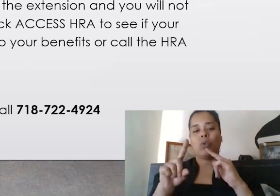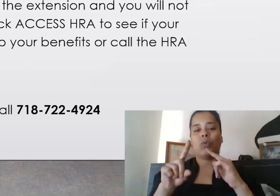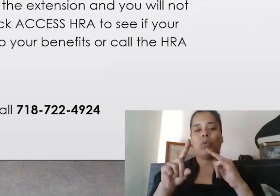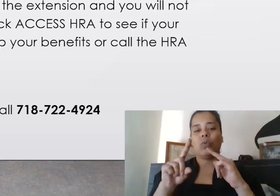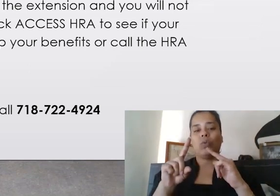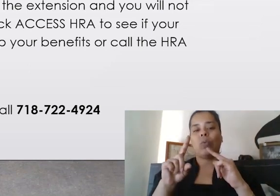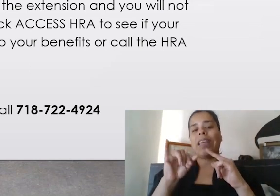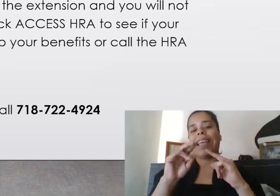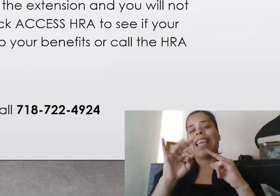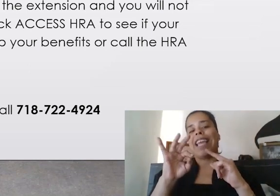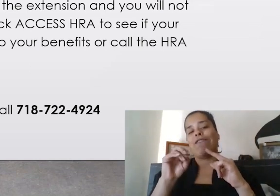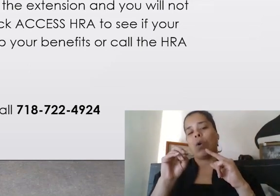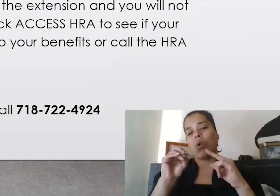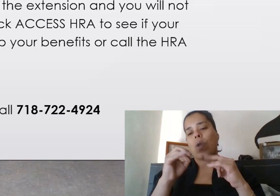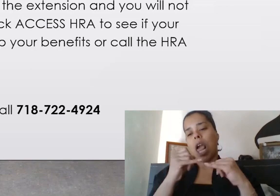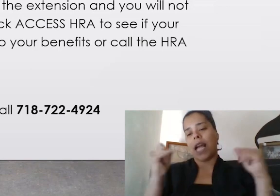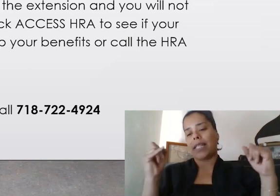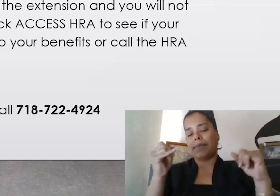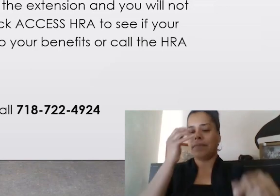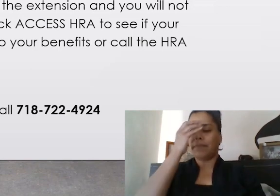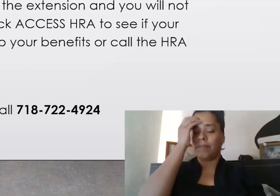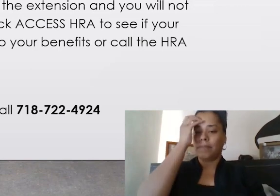line.